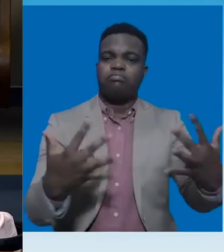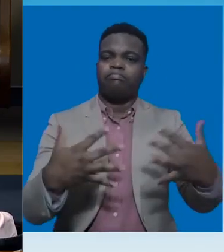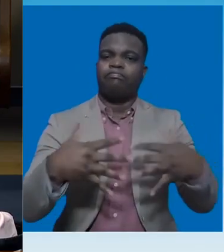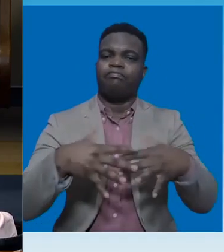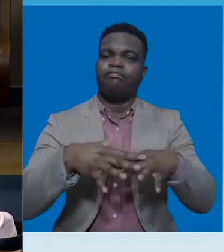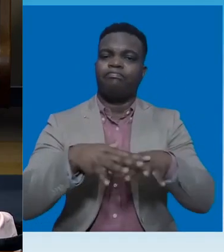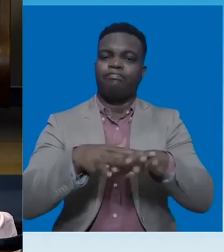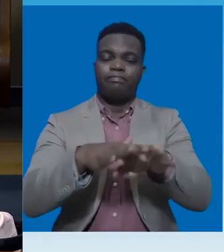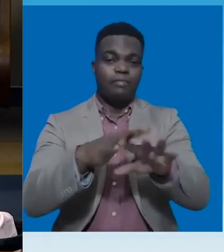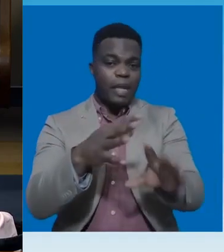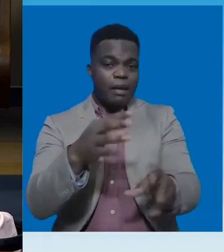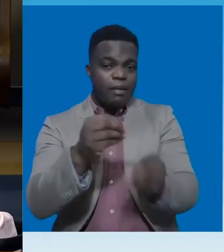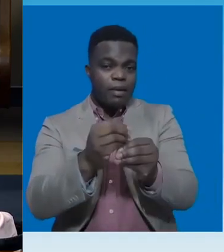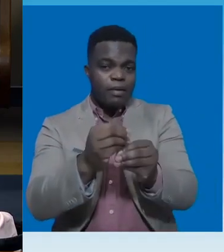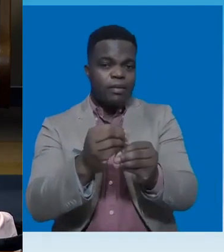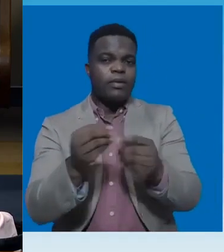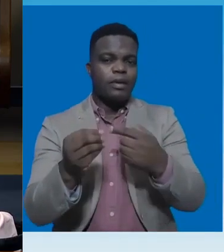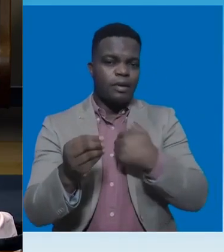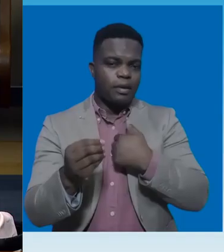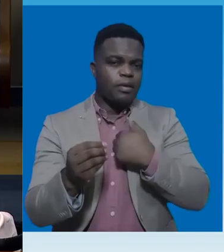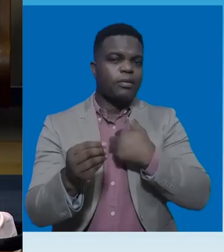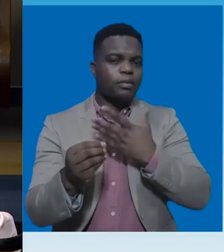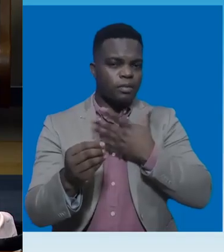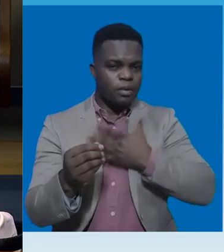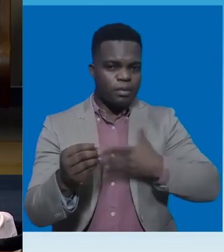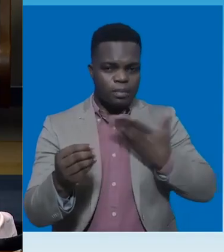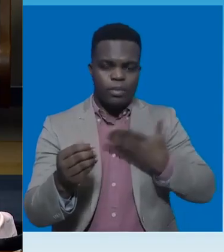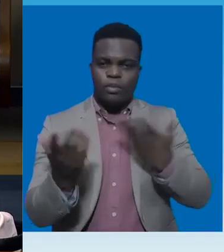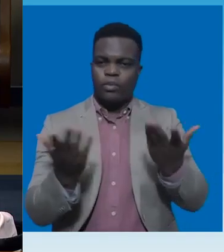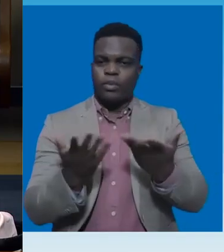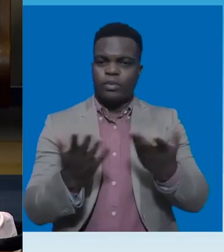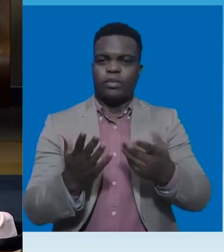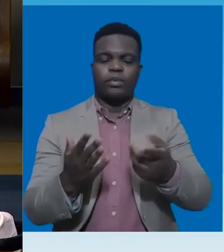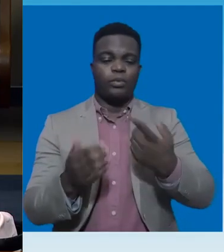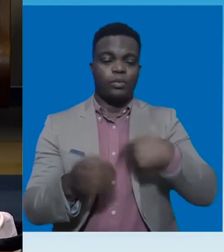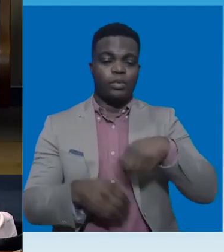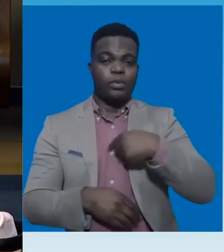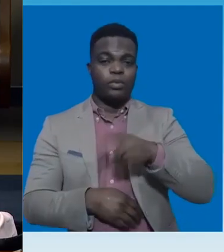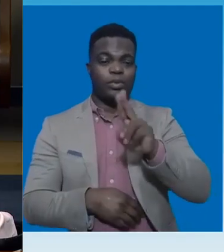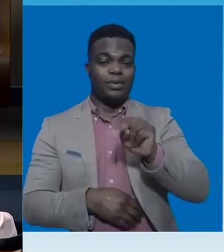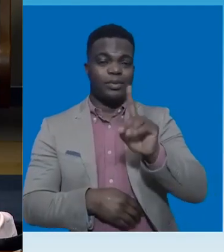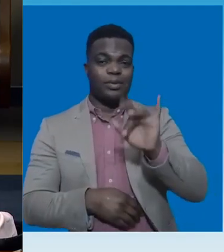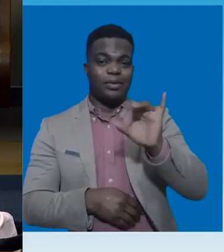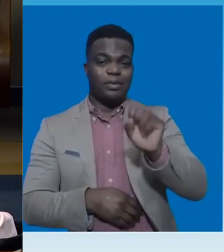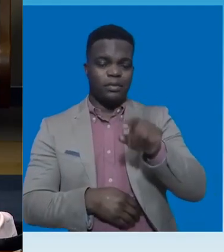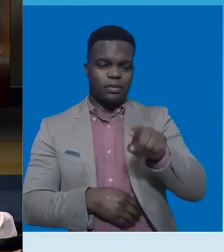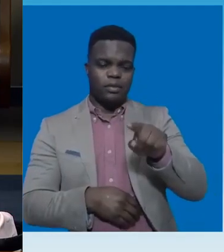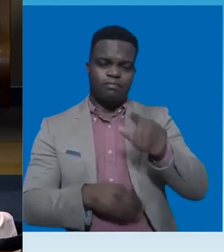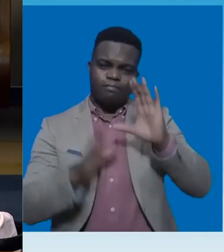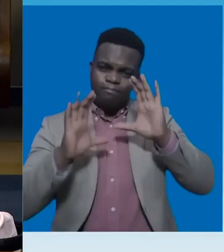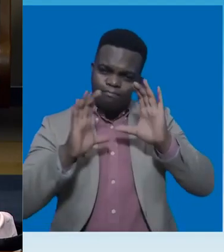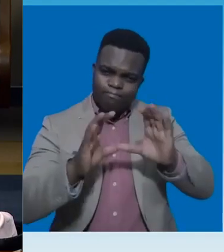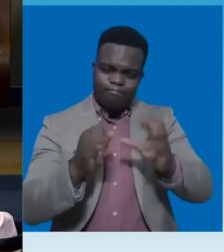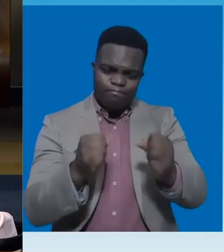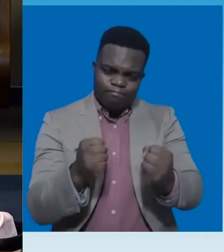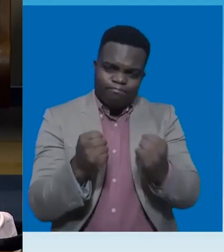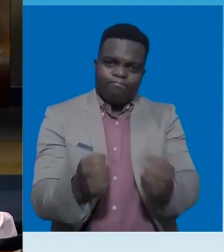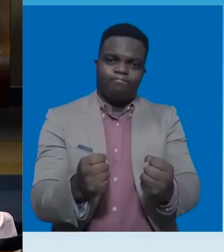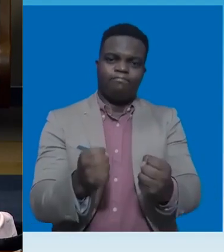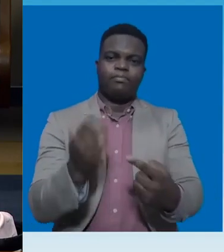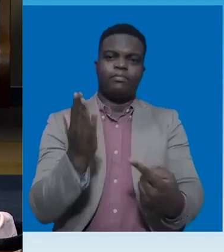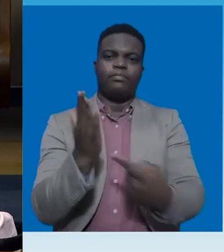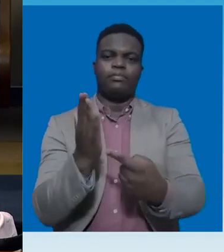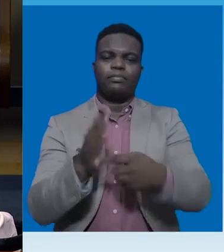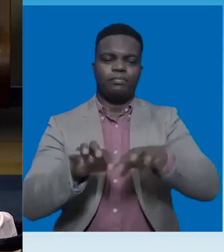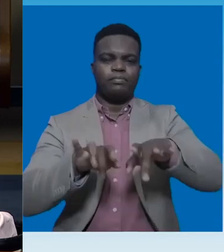welcome the emphasis in UNDIS 2.0 on digital accessibility, disability data, and